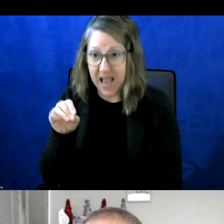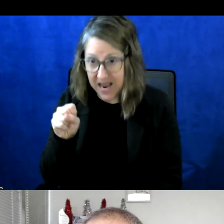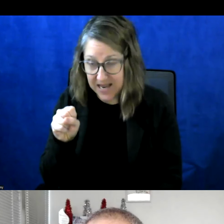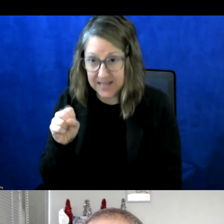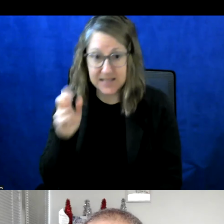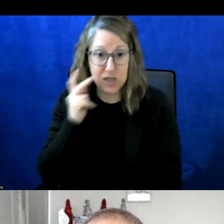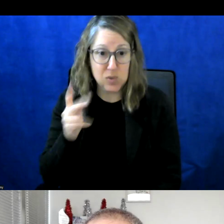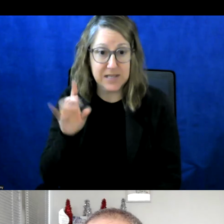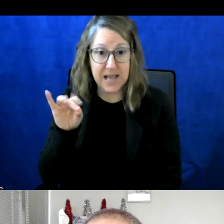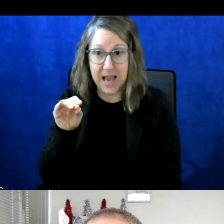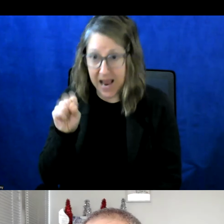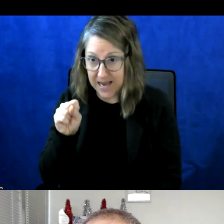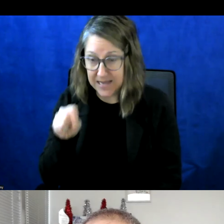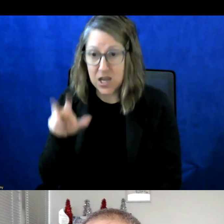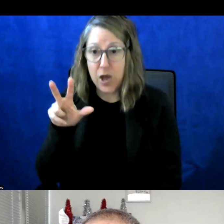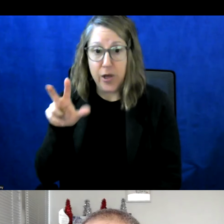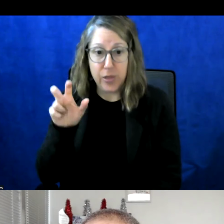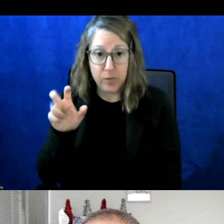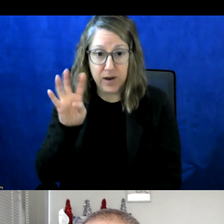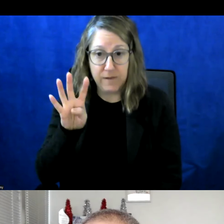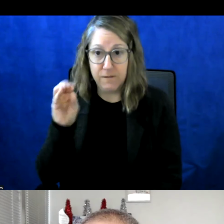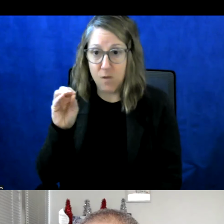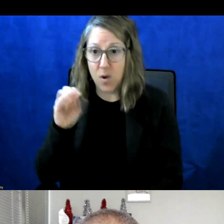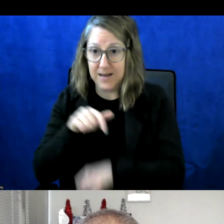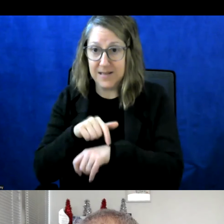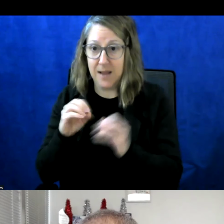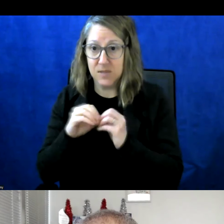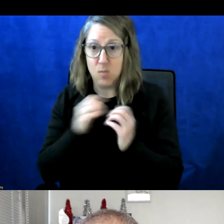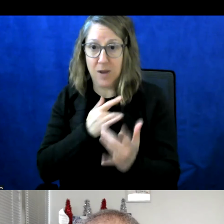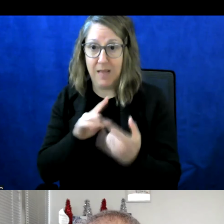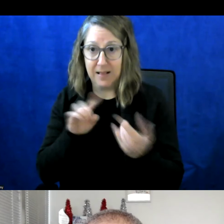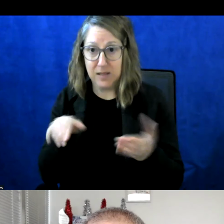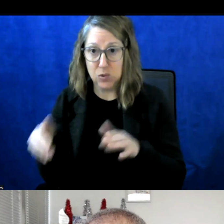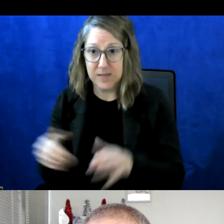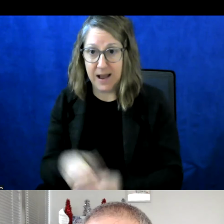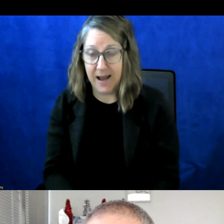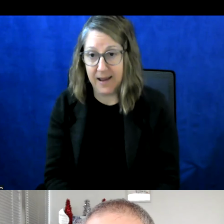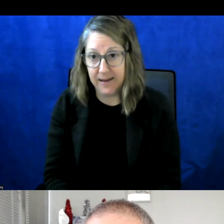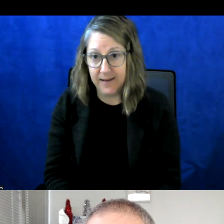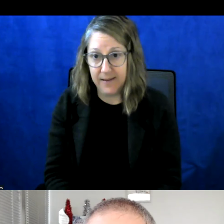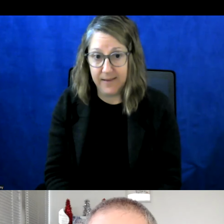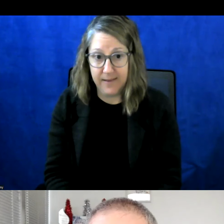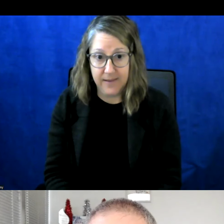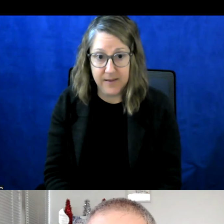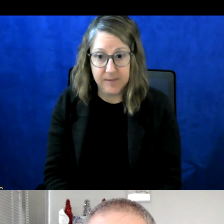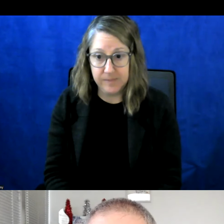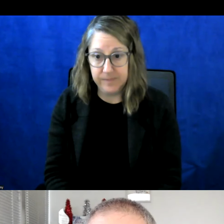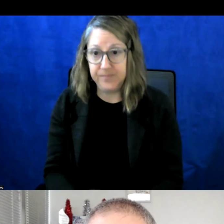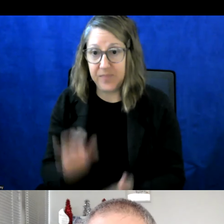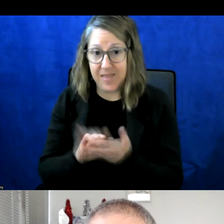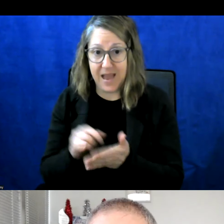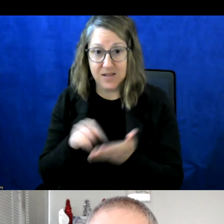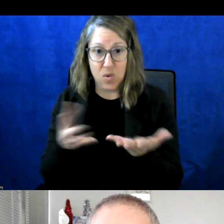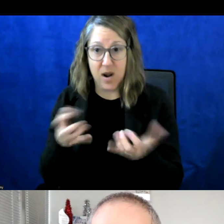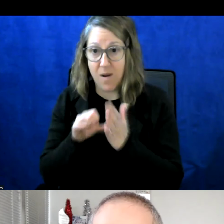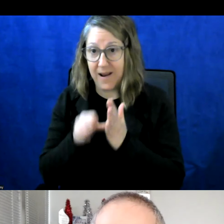see 80s, you're 340 times more likely to die. This is one of the bottom lines that I want to emphasize to